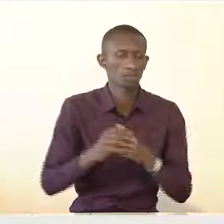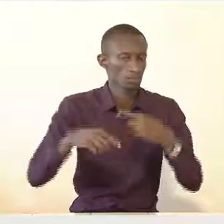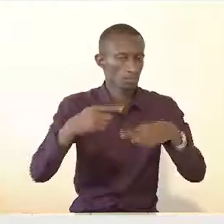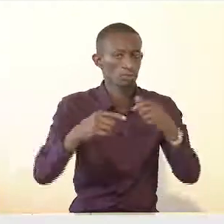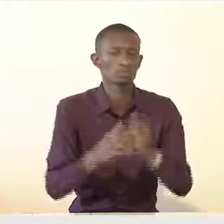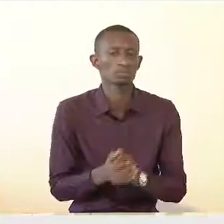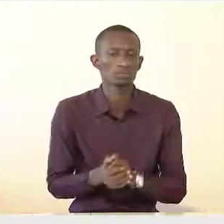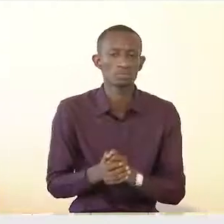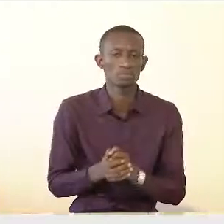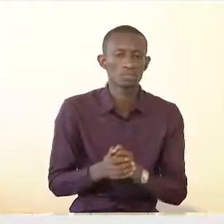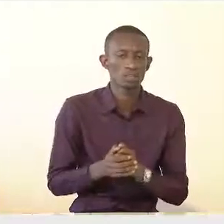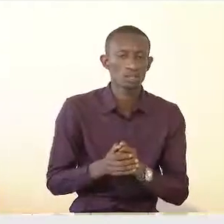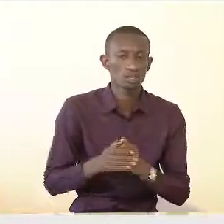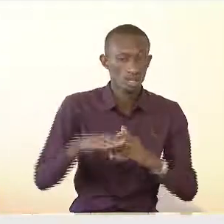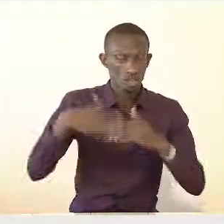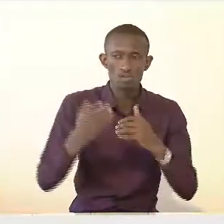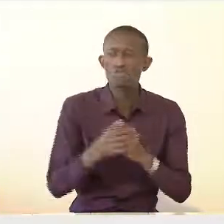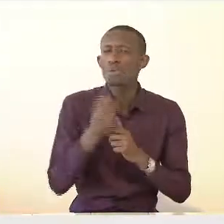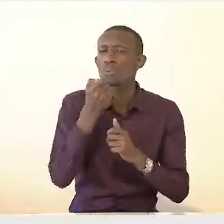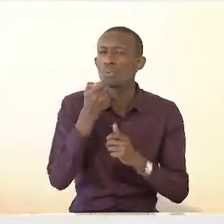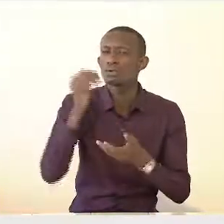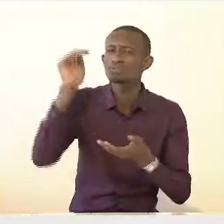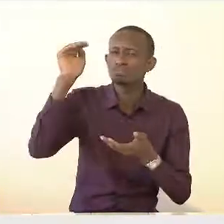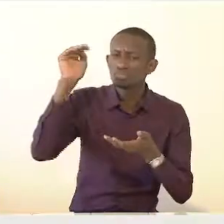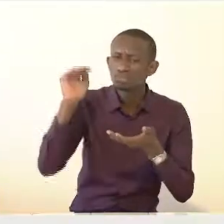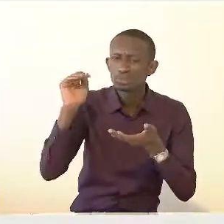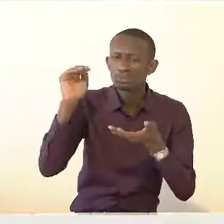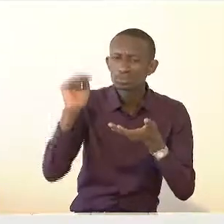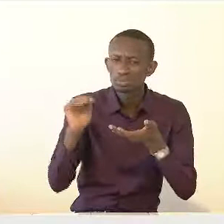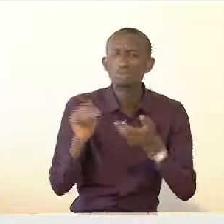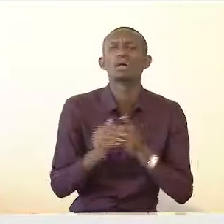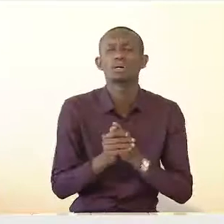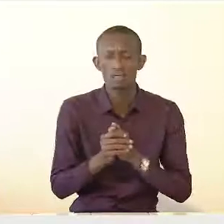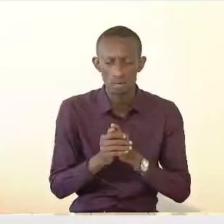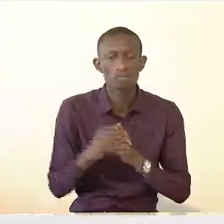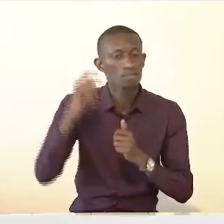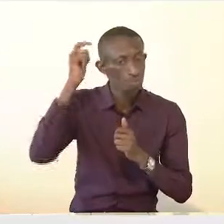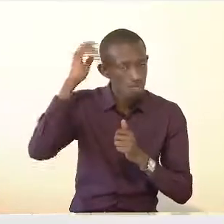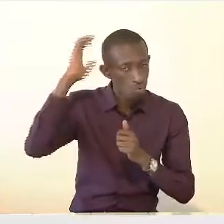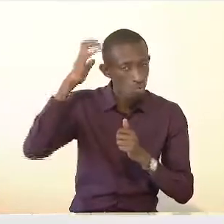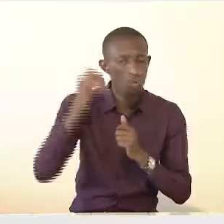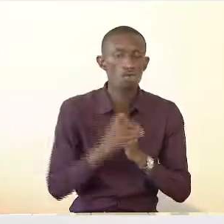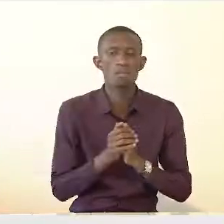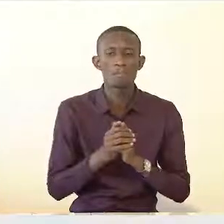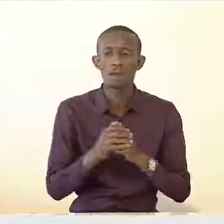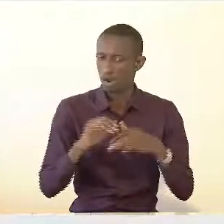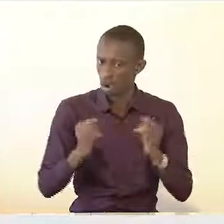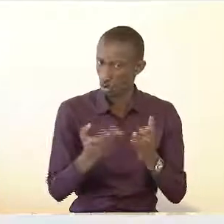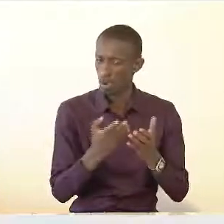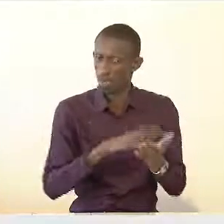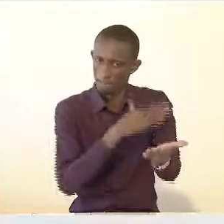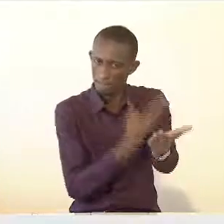these physiological processes has to be activated, and now the temperature will be increased.